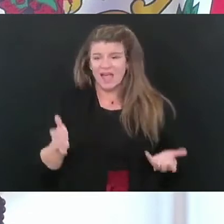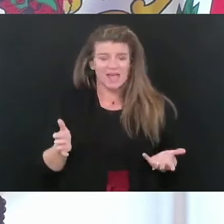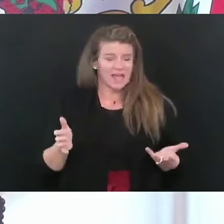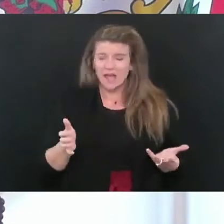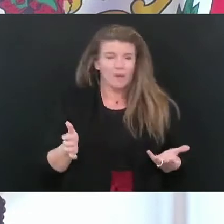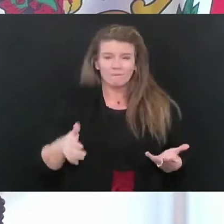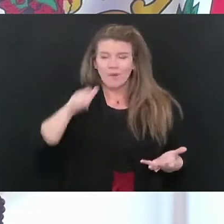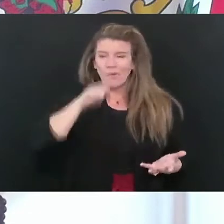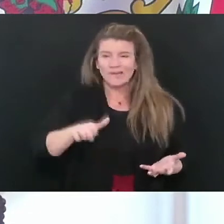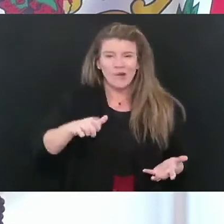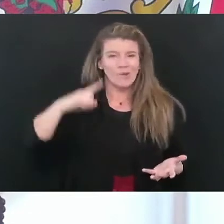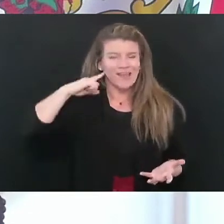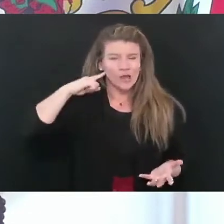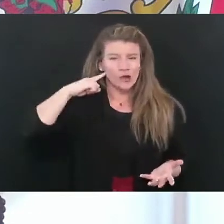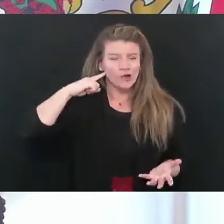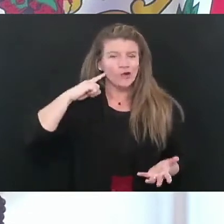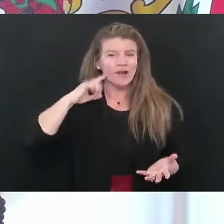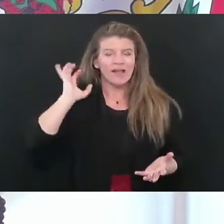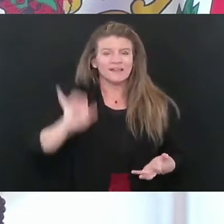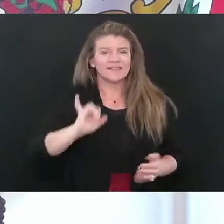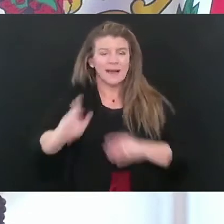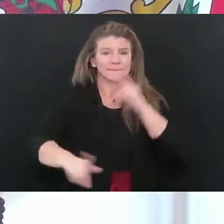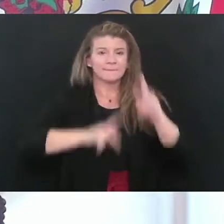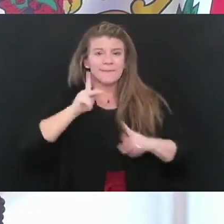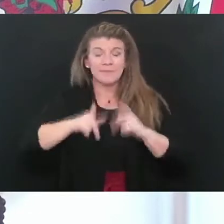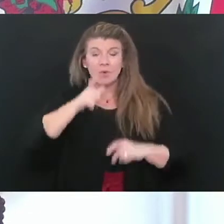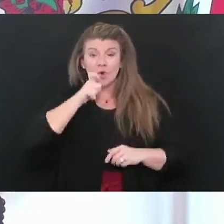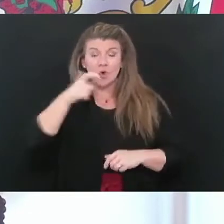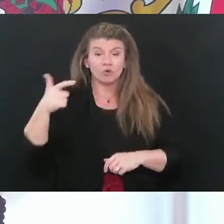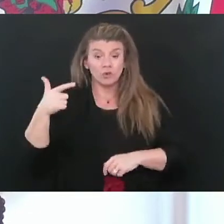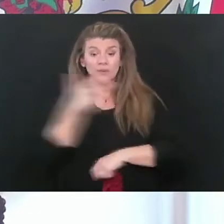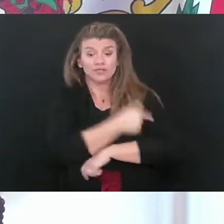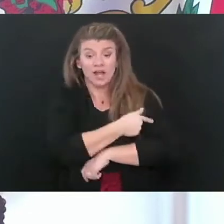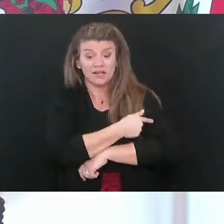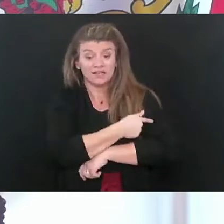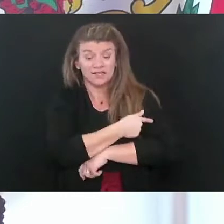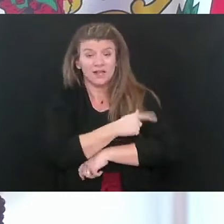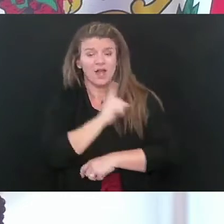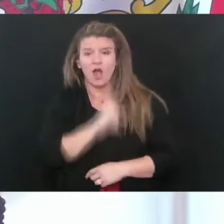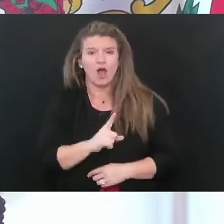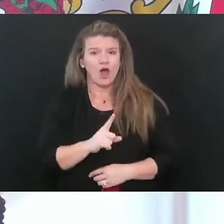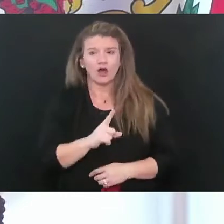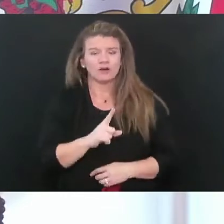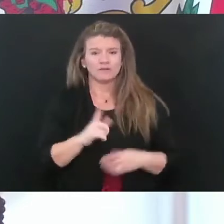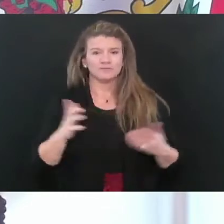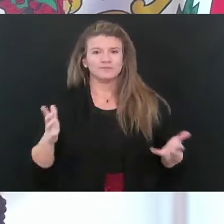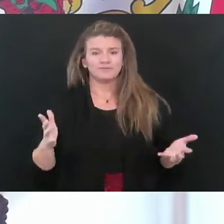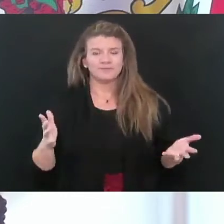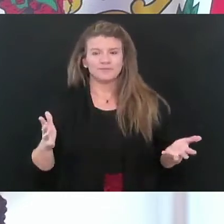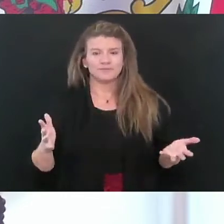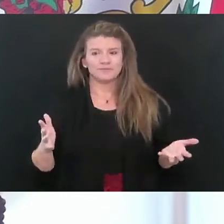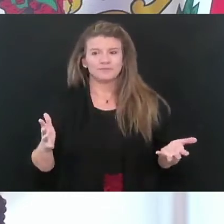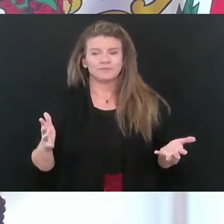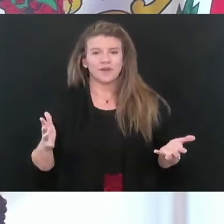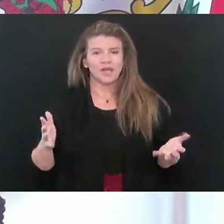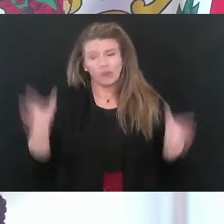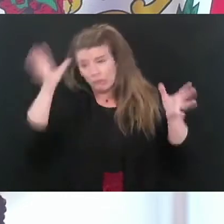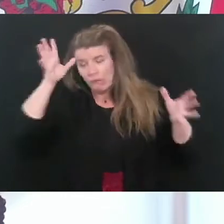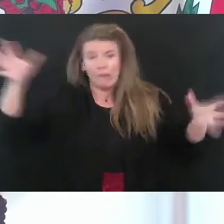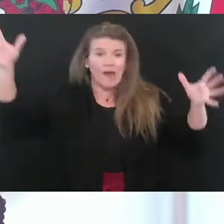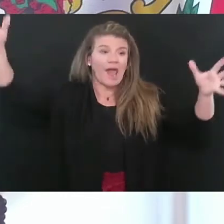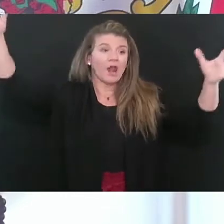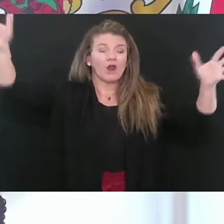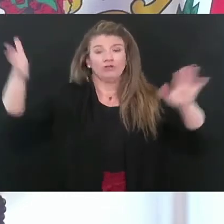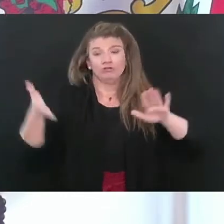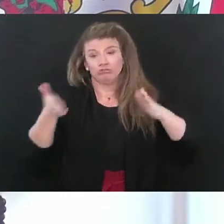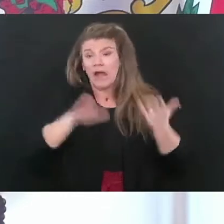hear that people that are taking this vaccine, you know, are growing antlers or dropping